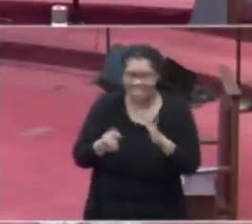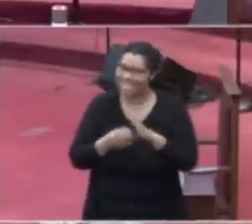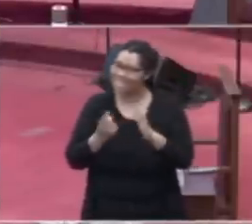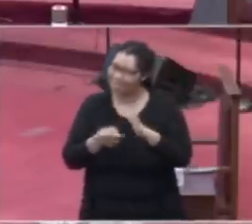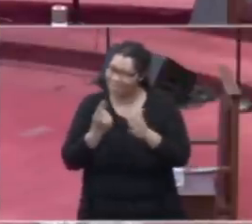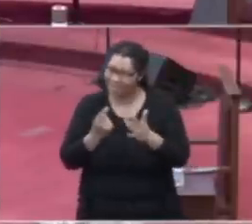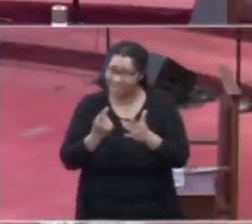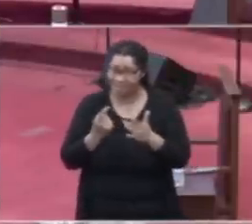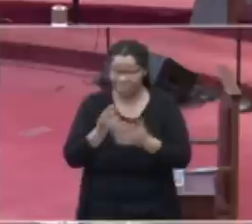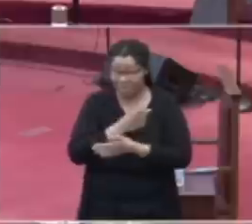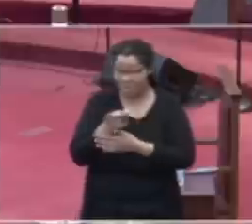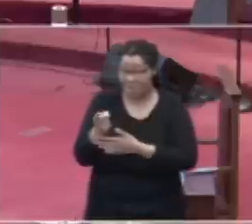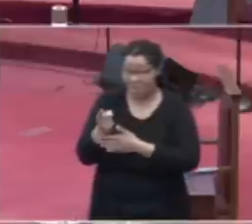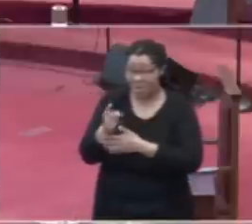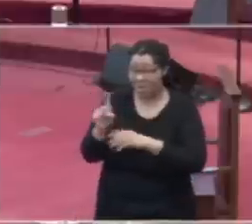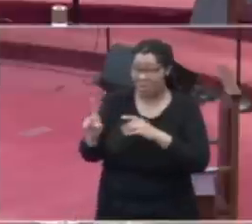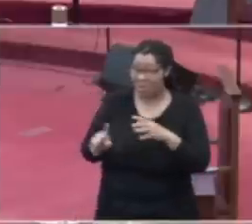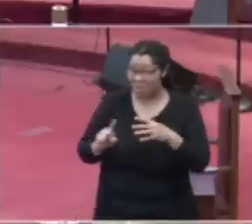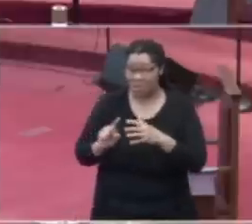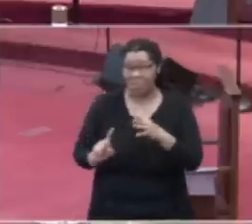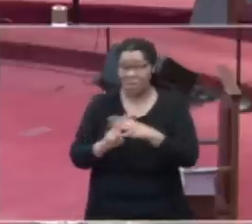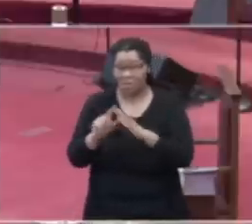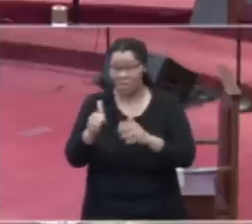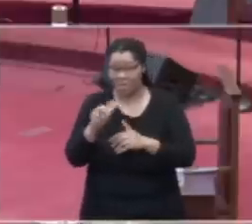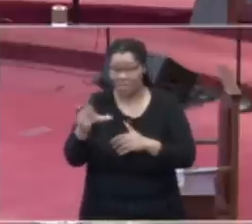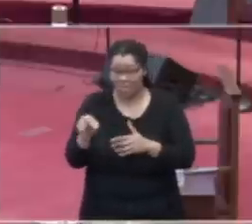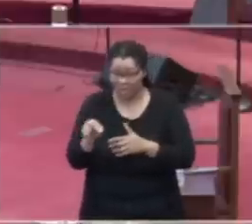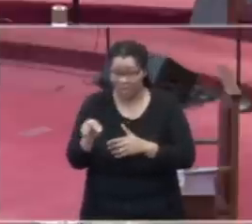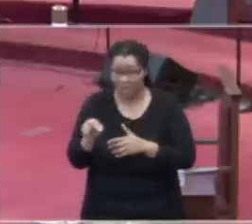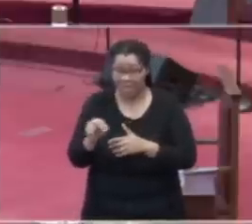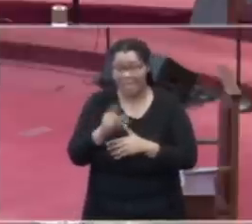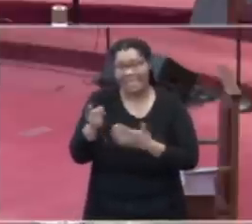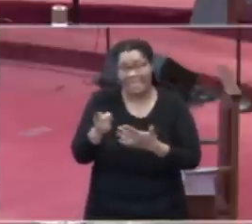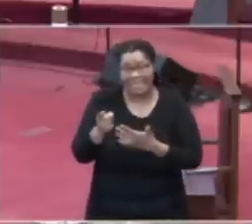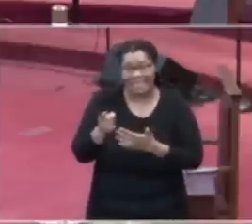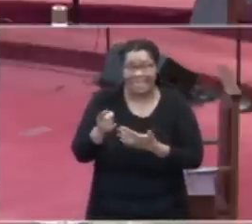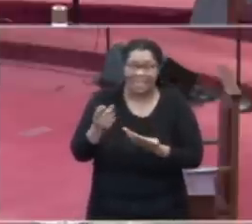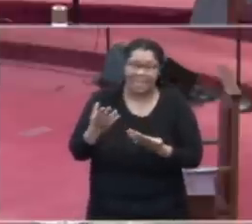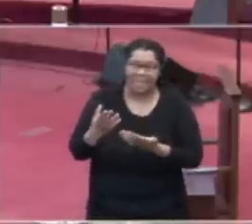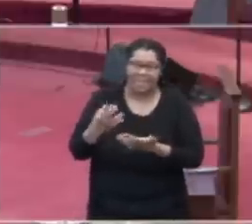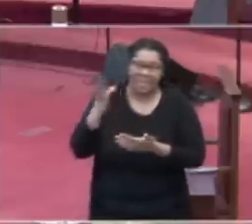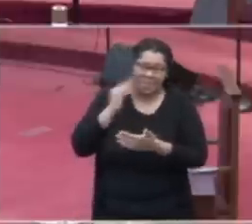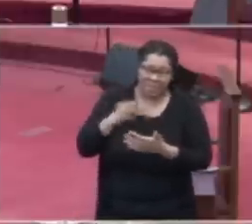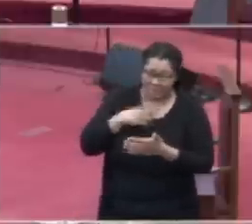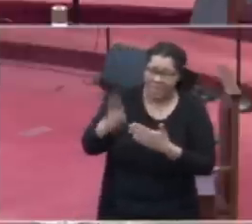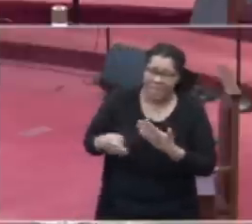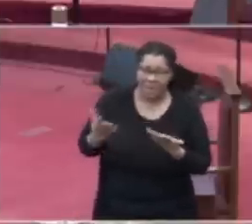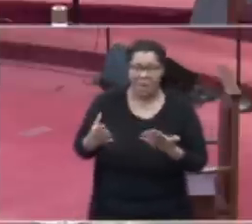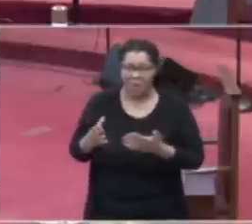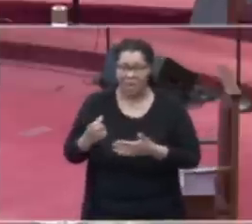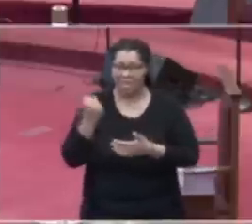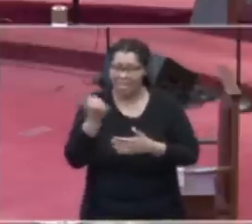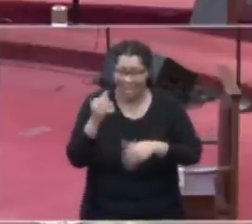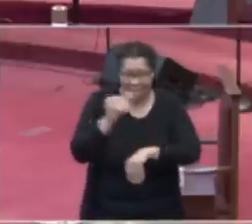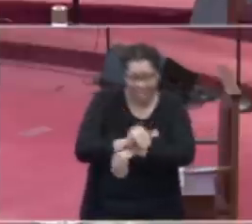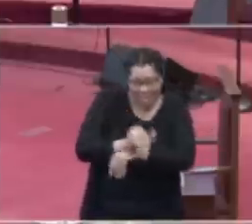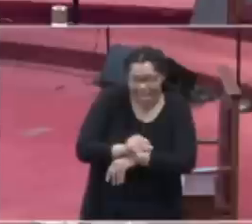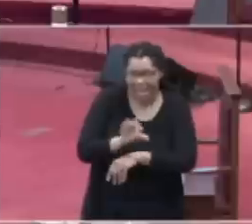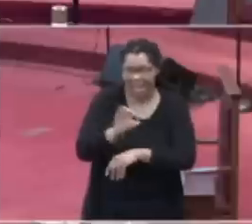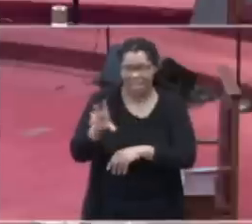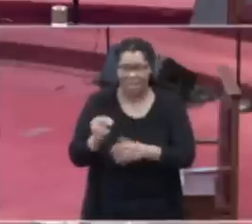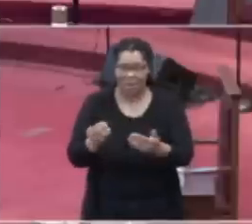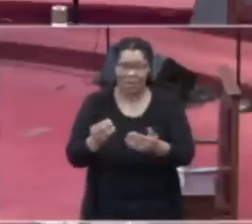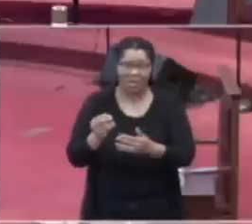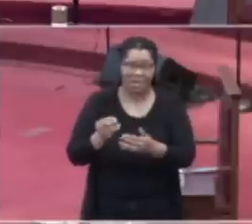sometimes those of you who come to 10:30, you have to suffer from the excitement I have from Saturday night at 8:30,